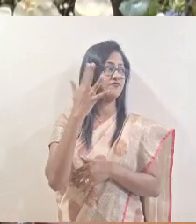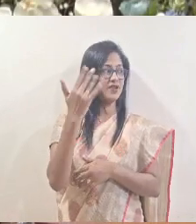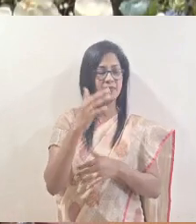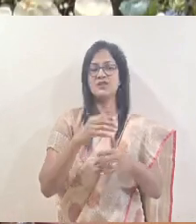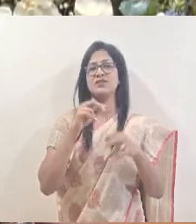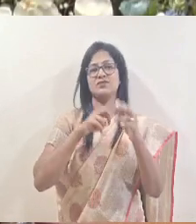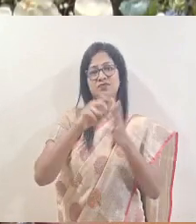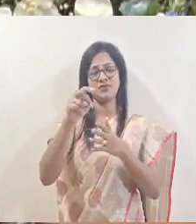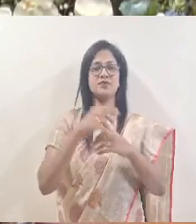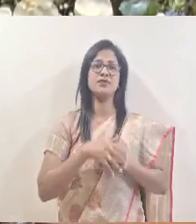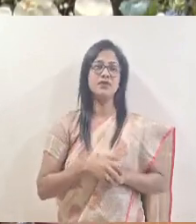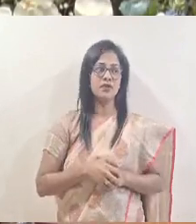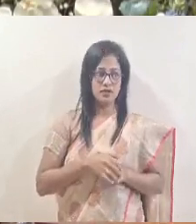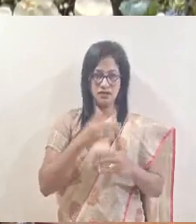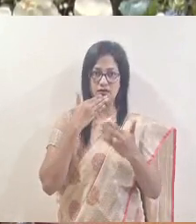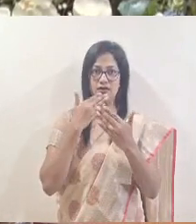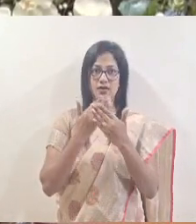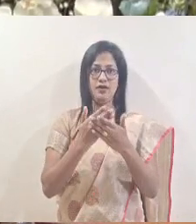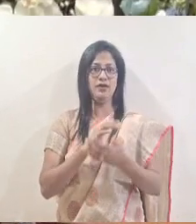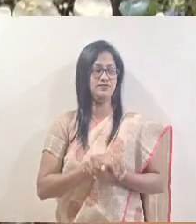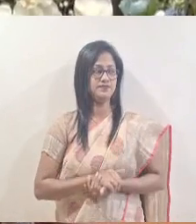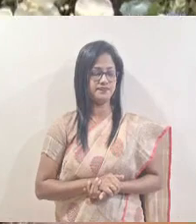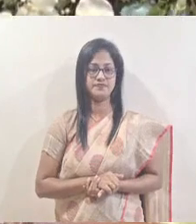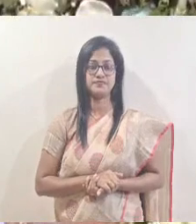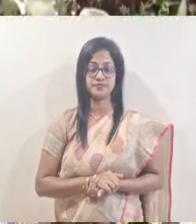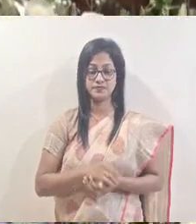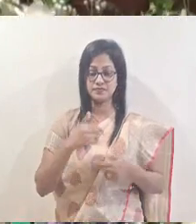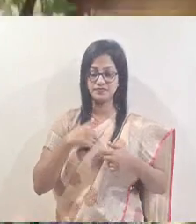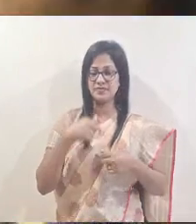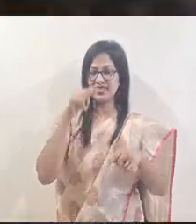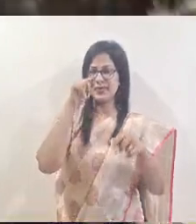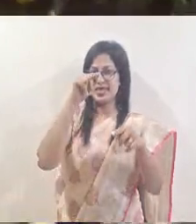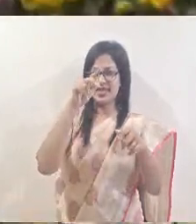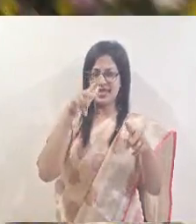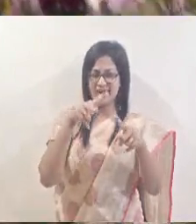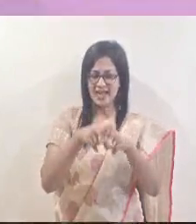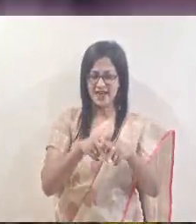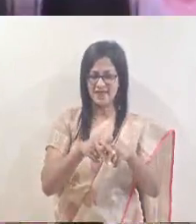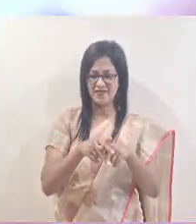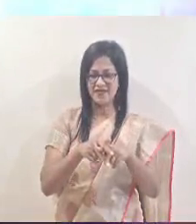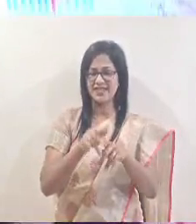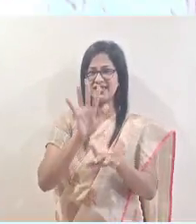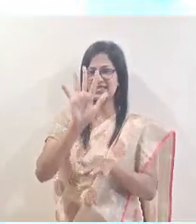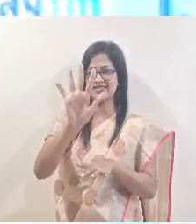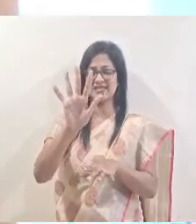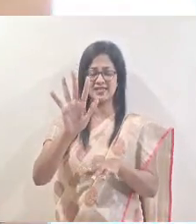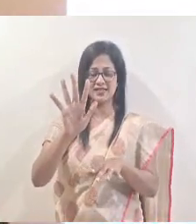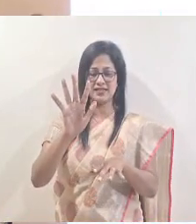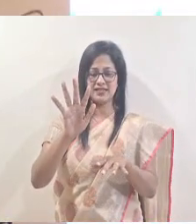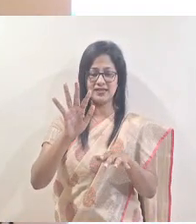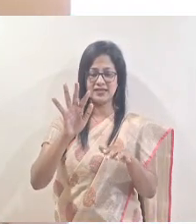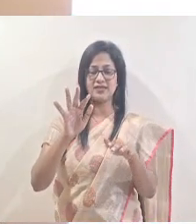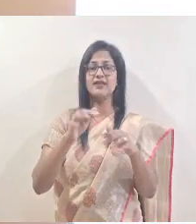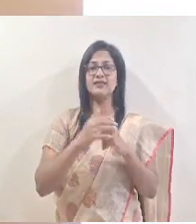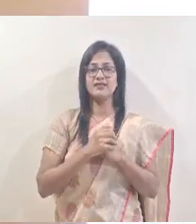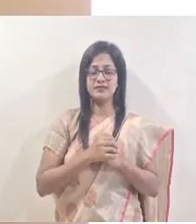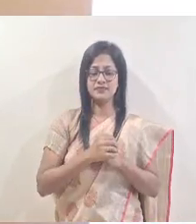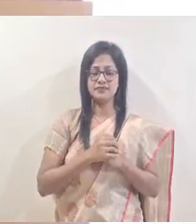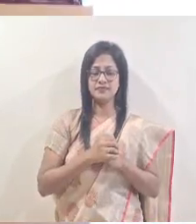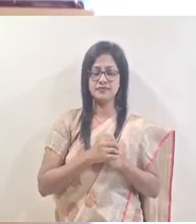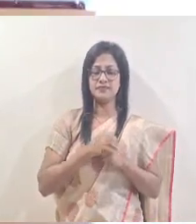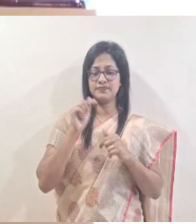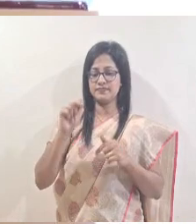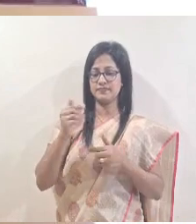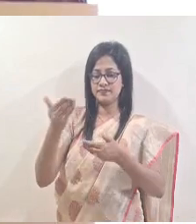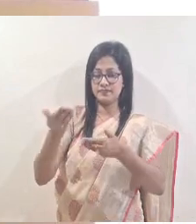walk. Thank you. I would like to interrupt here. We have a tight schedule, so I would like